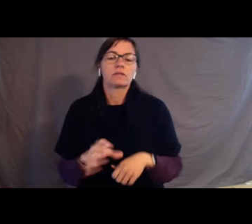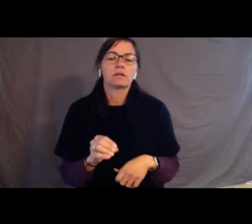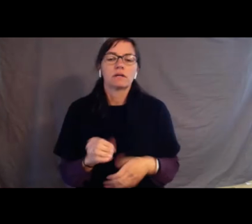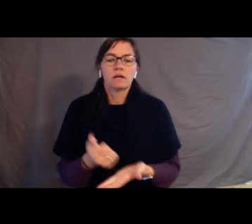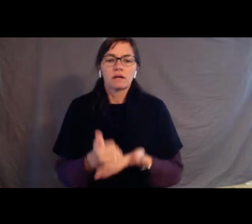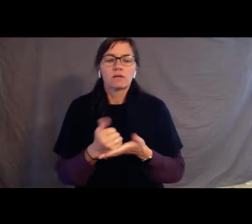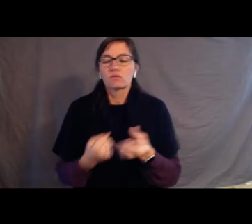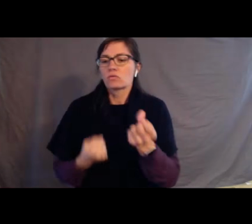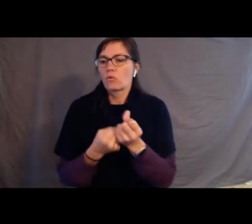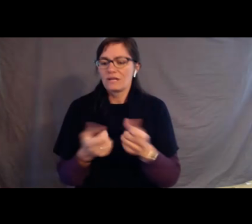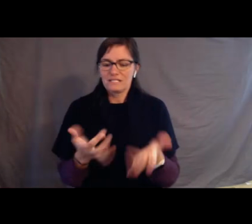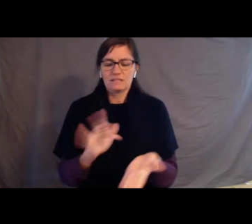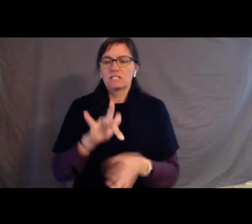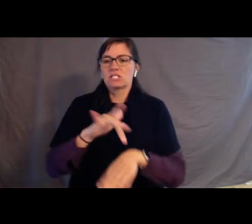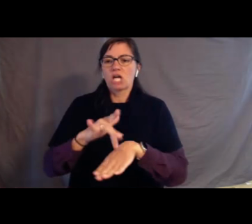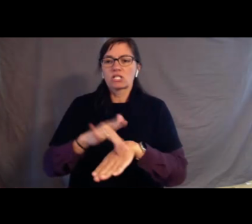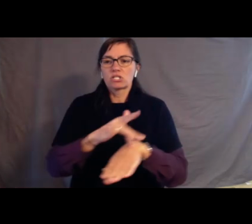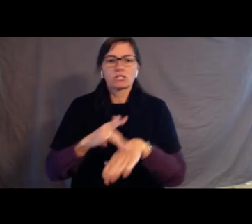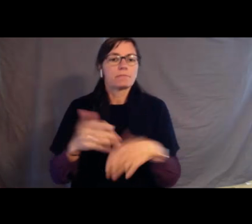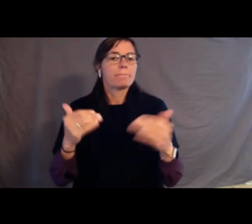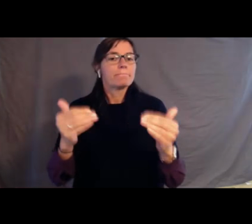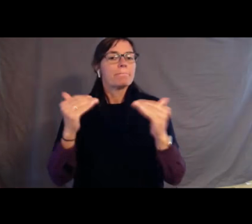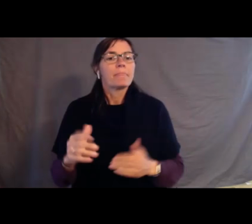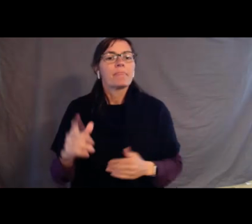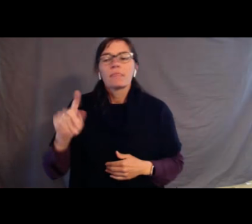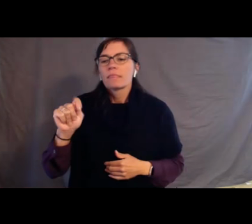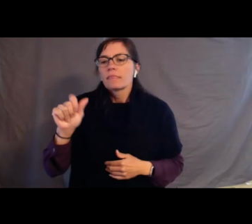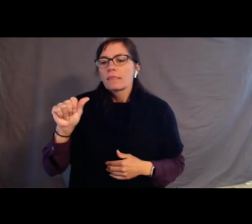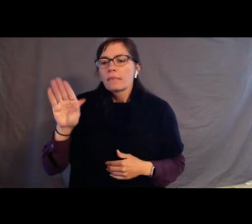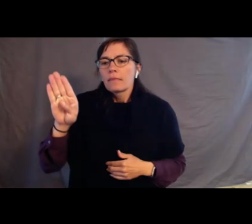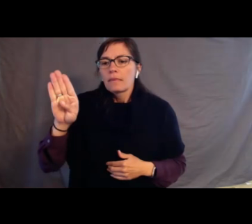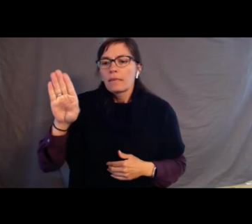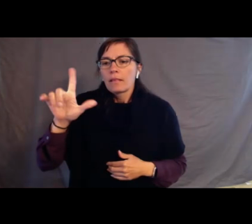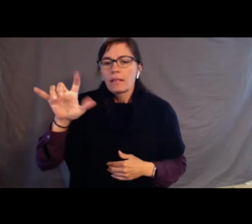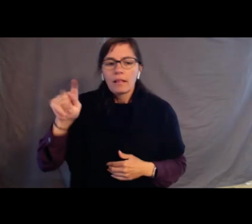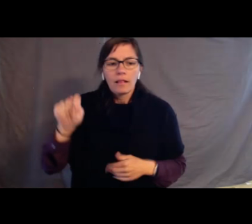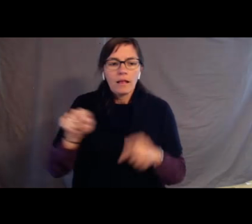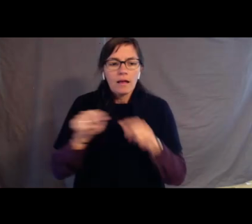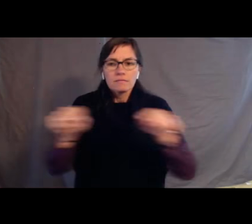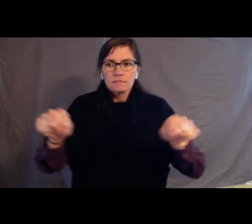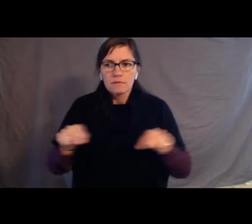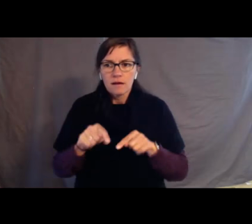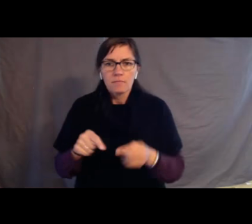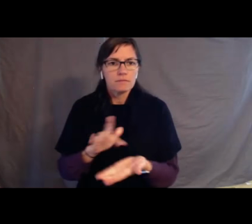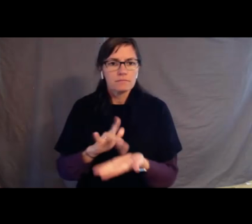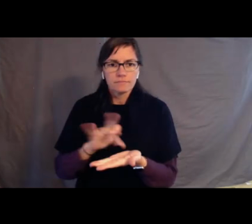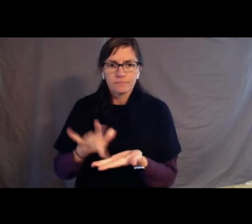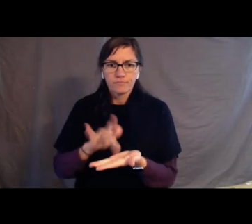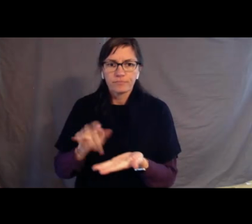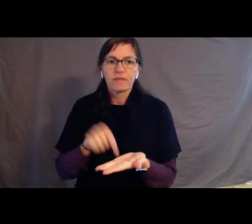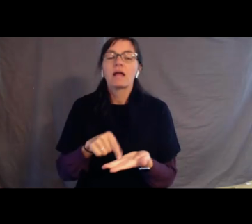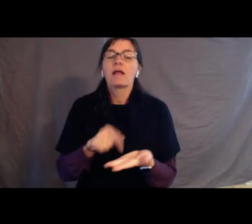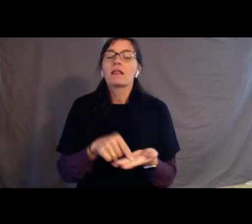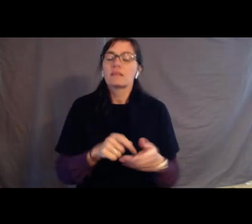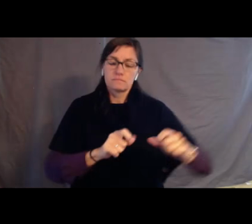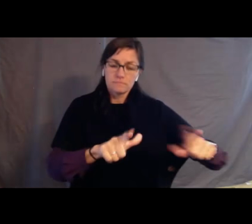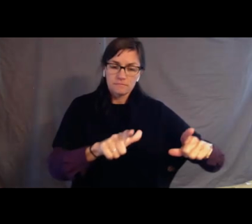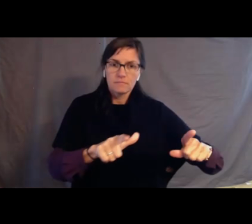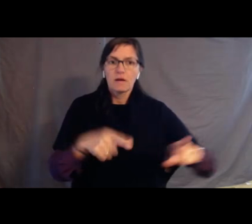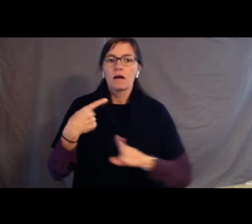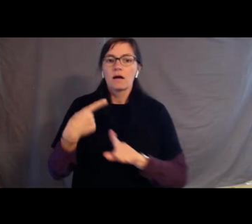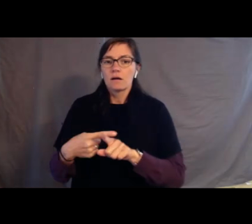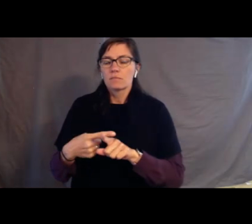representation. Tablets, certainly, iPads, this is an example of a refreshable Braille display that the student is